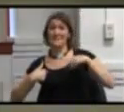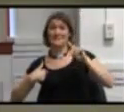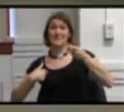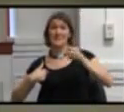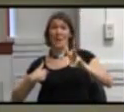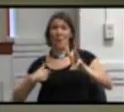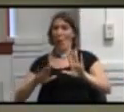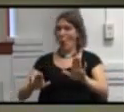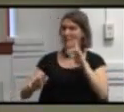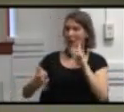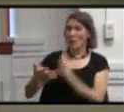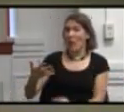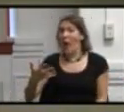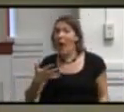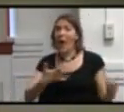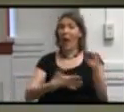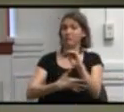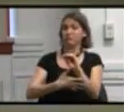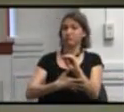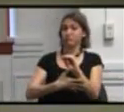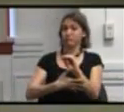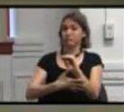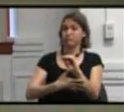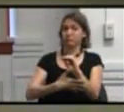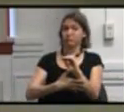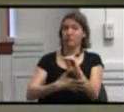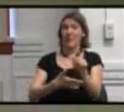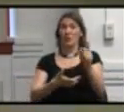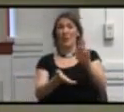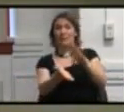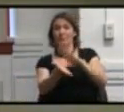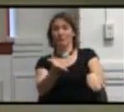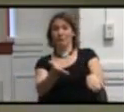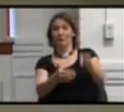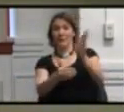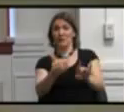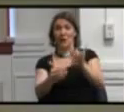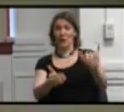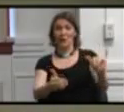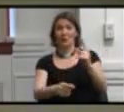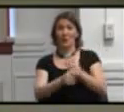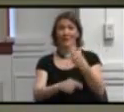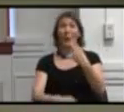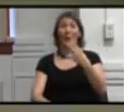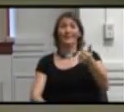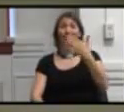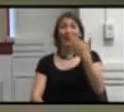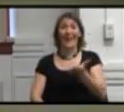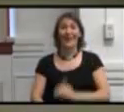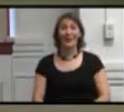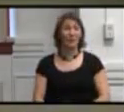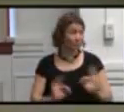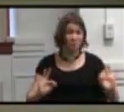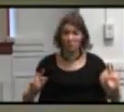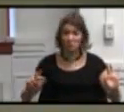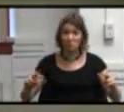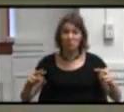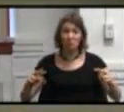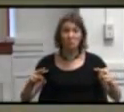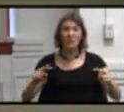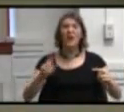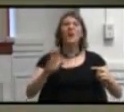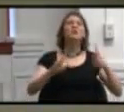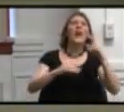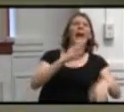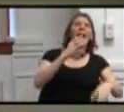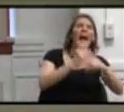we'll do that earlier, and then maybe you can be finished earlier too. Thank you. Is that okay, everybody, to